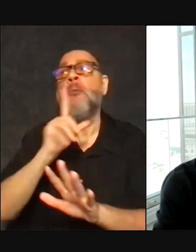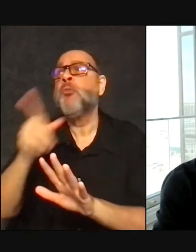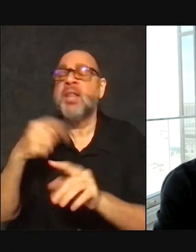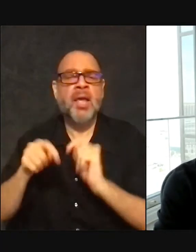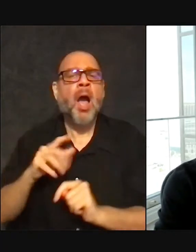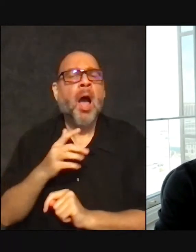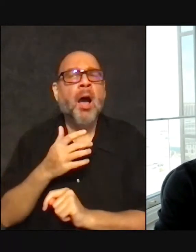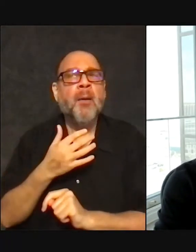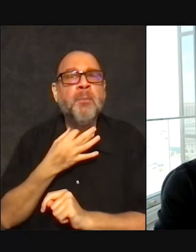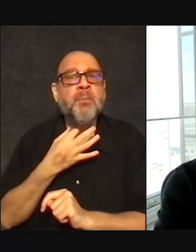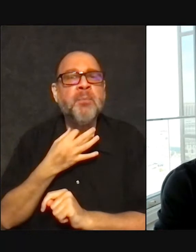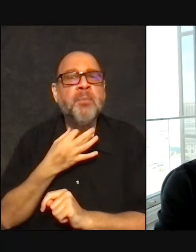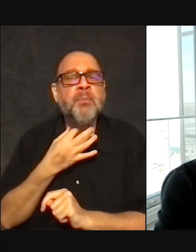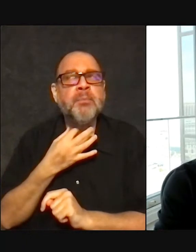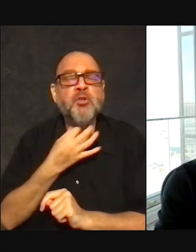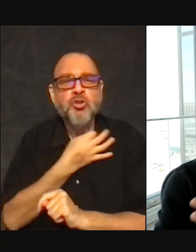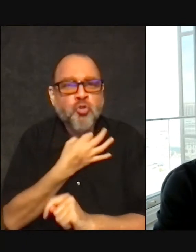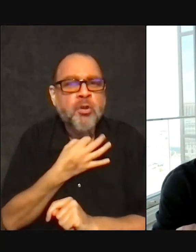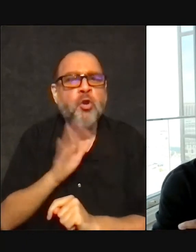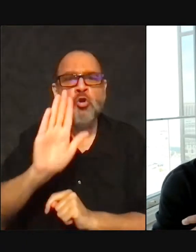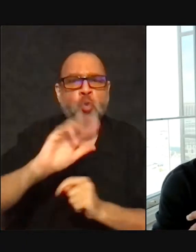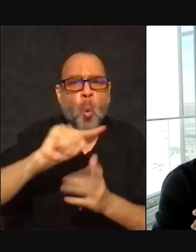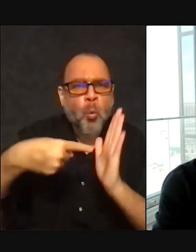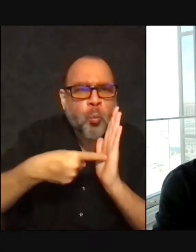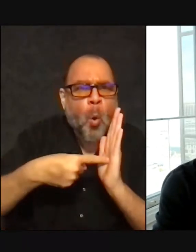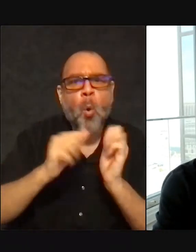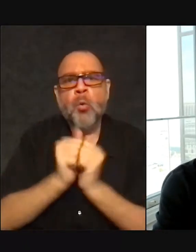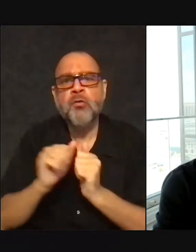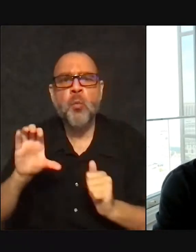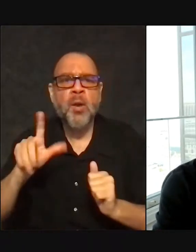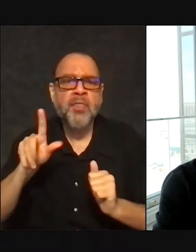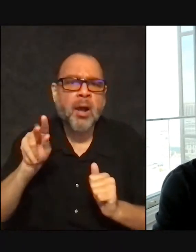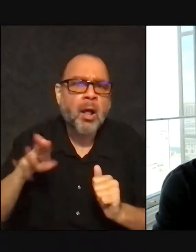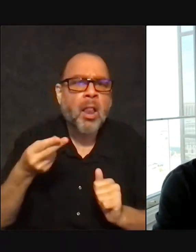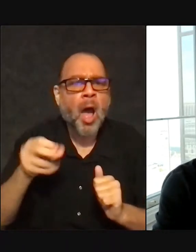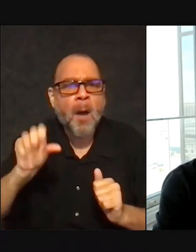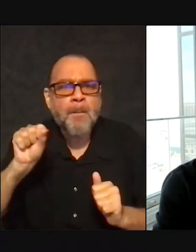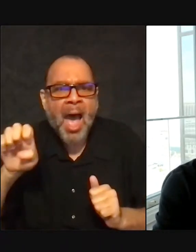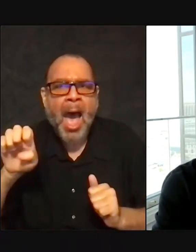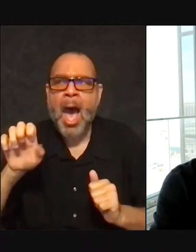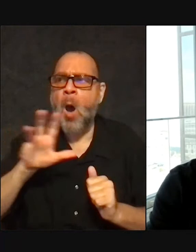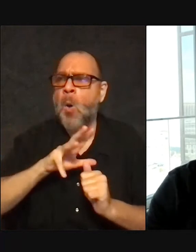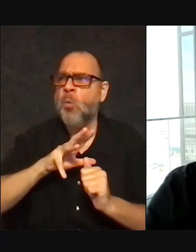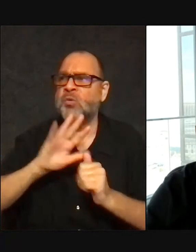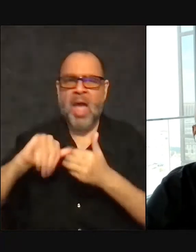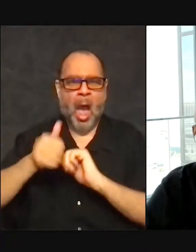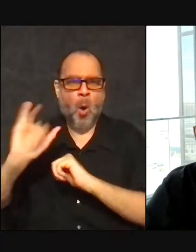impacted with audio rooms and with Clubhouse, and how you use it on a daily or basis?